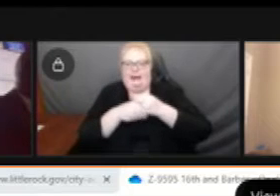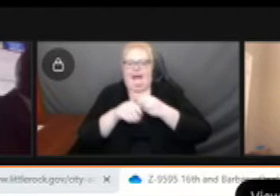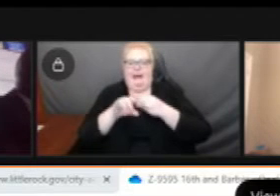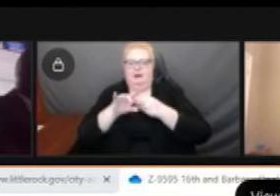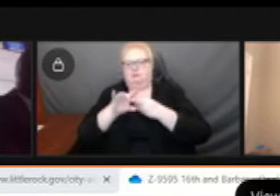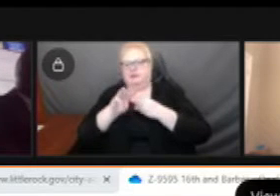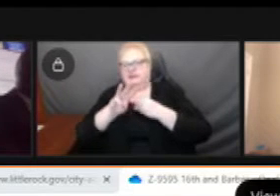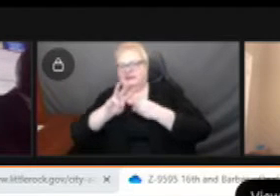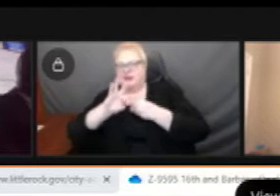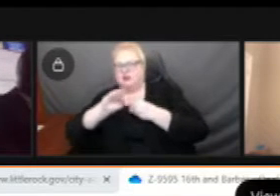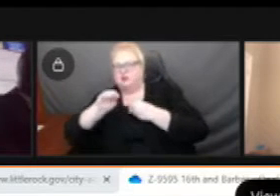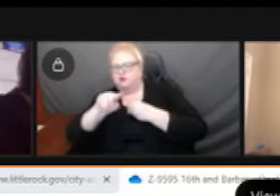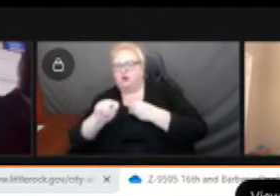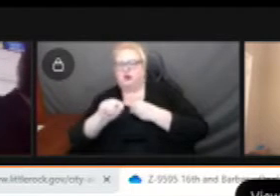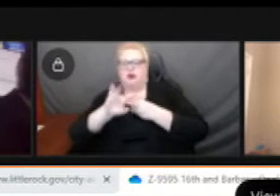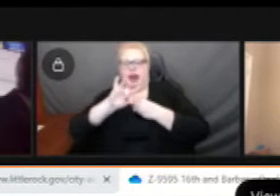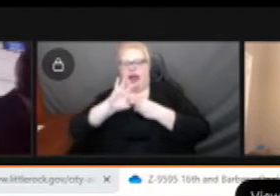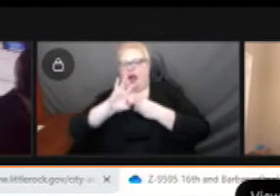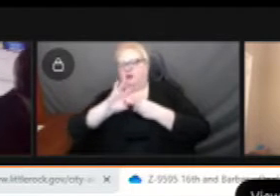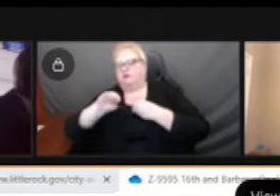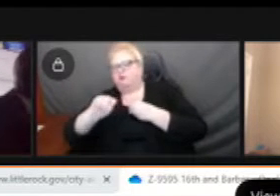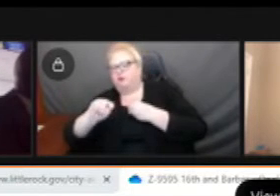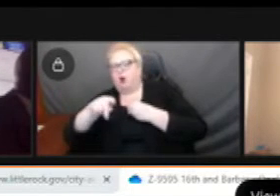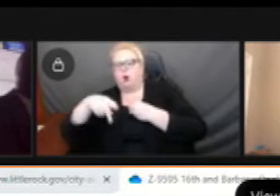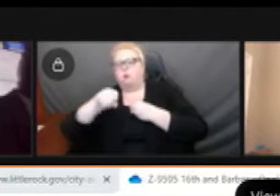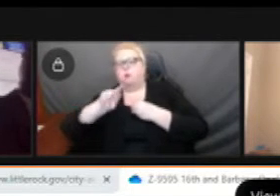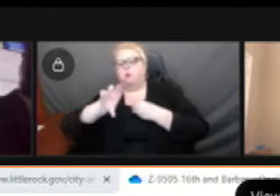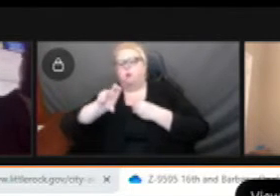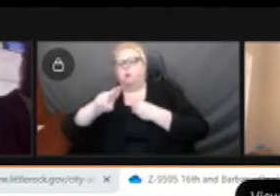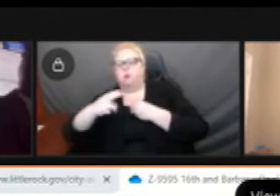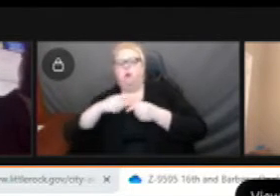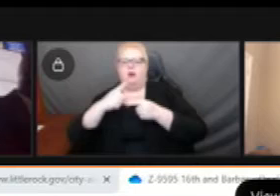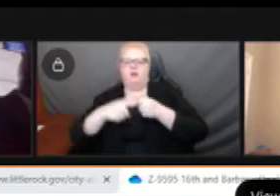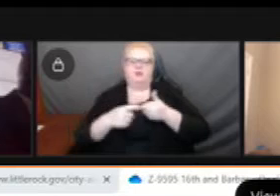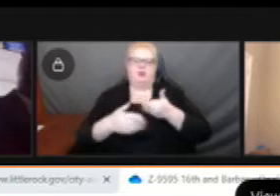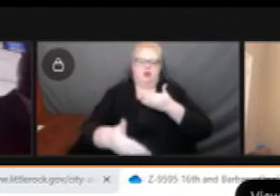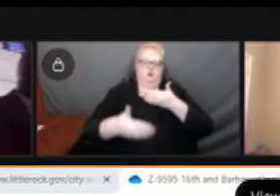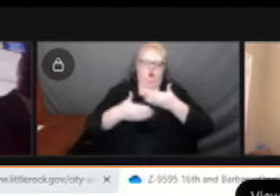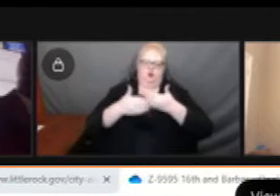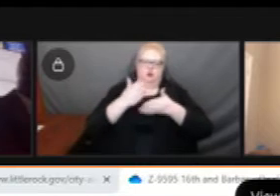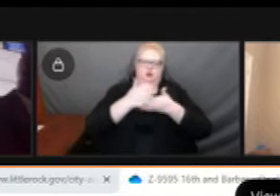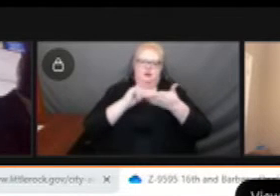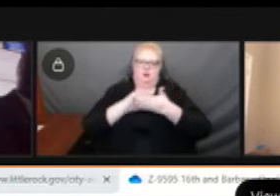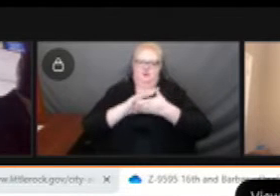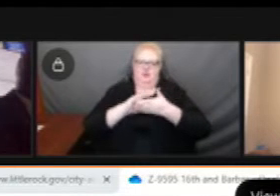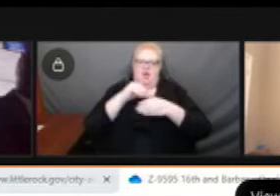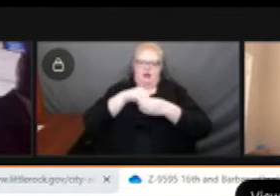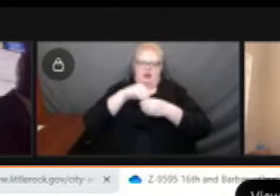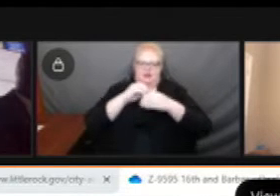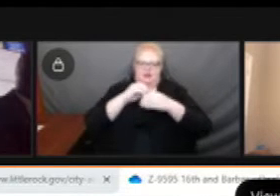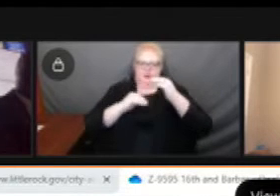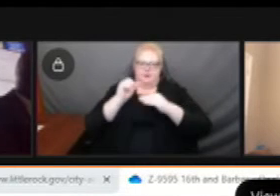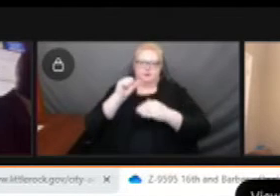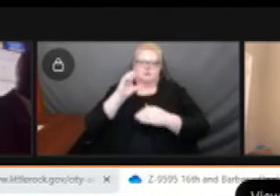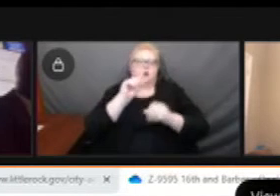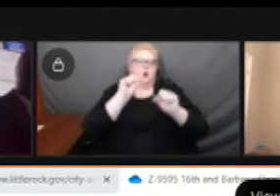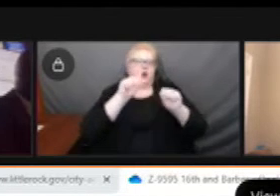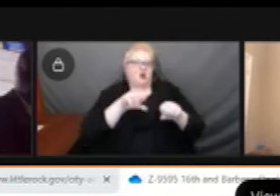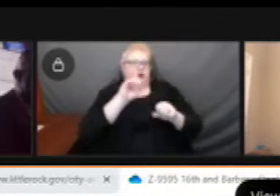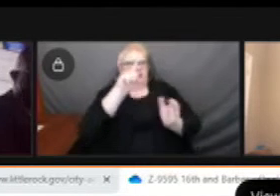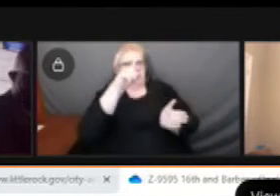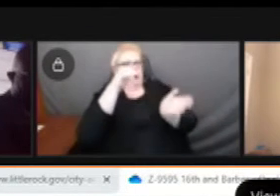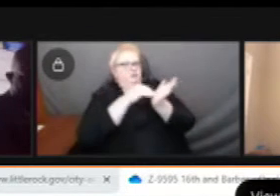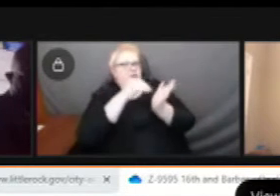porches, it would reduce that heated and air square. So you could be looking at 1,000 square feet for the 2-story